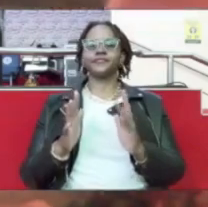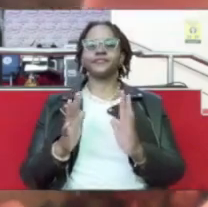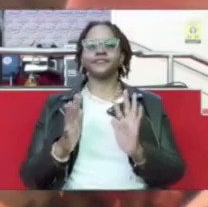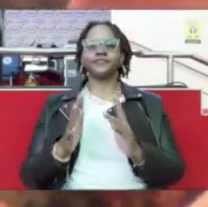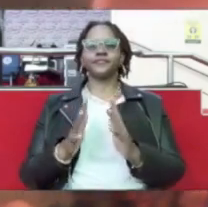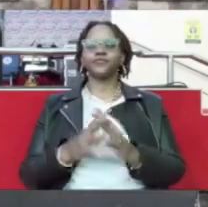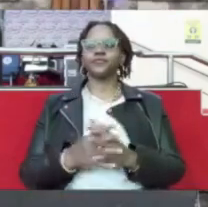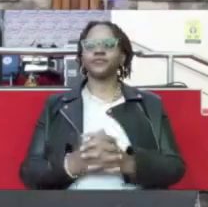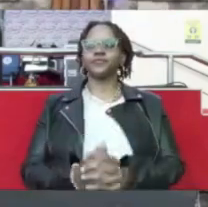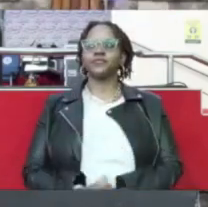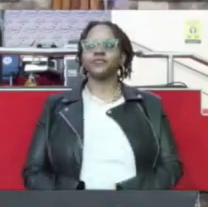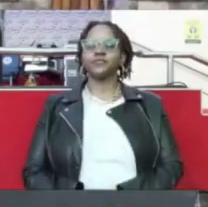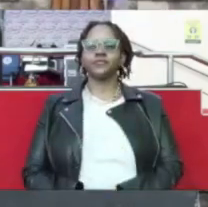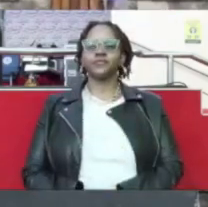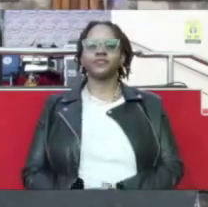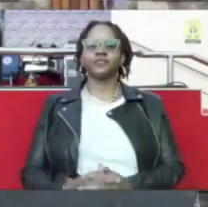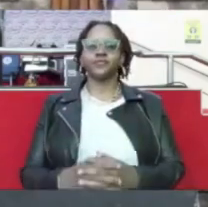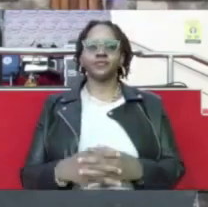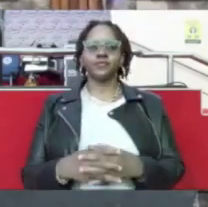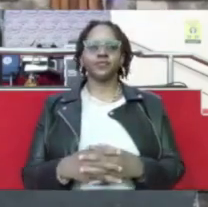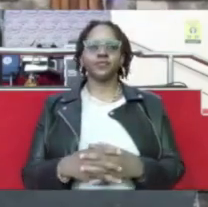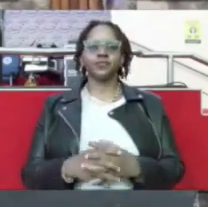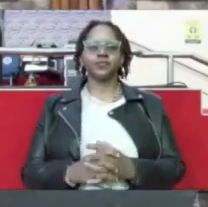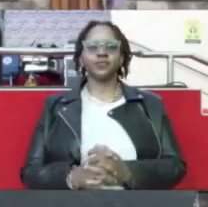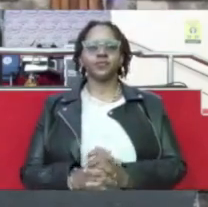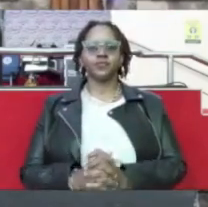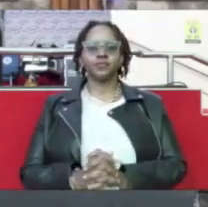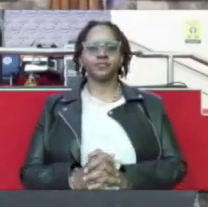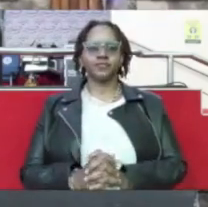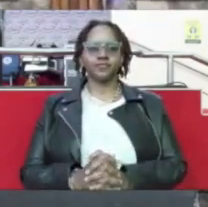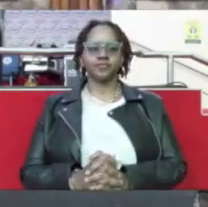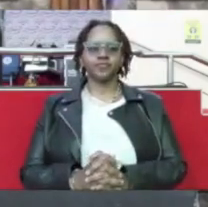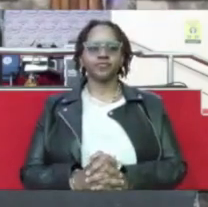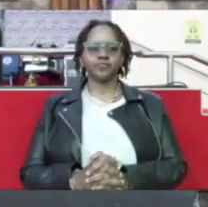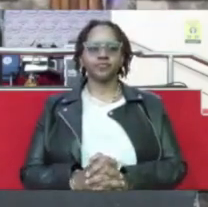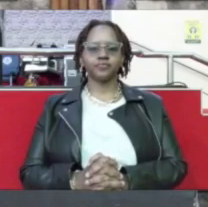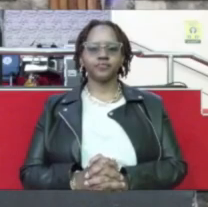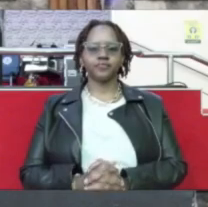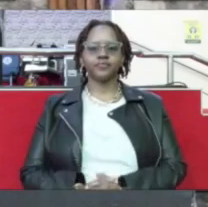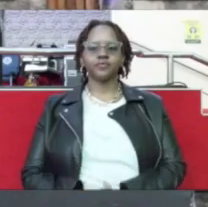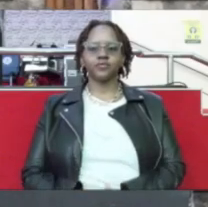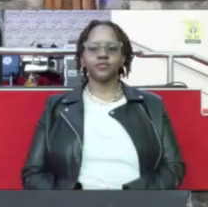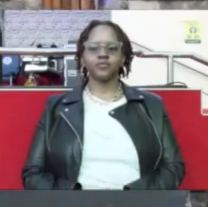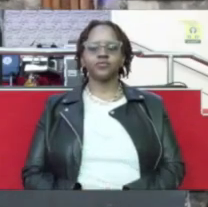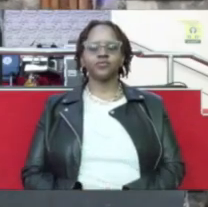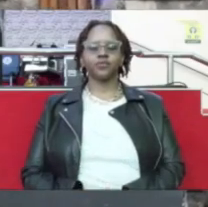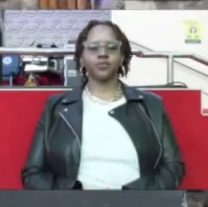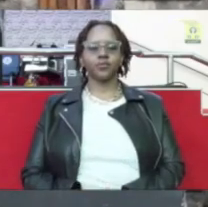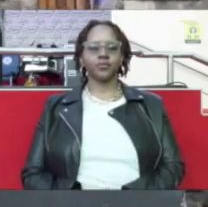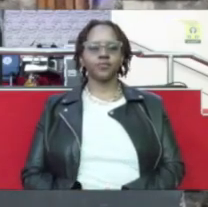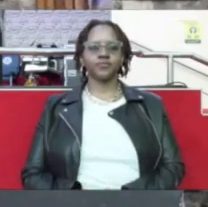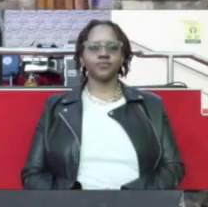Amen. You know, going and coming takes the hand of God, isn't it?